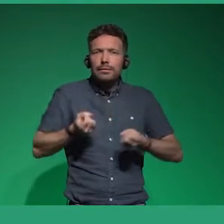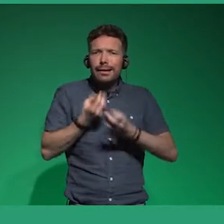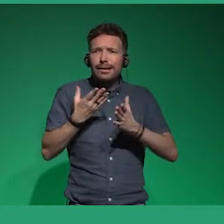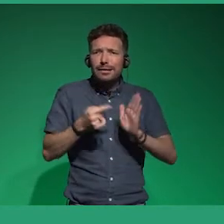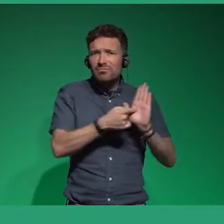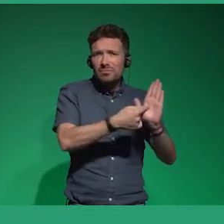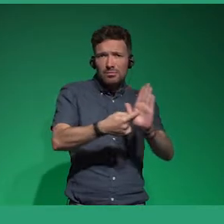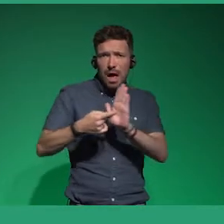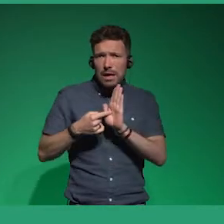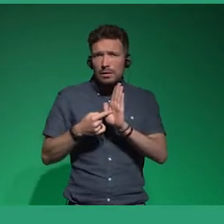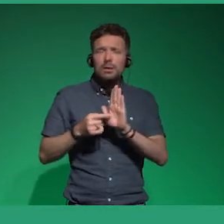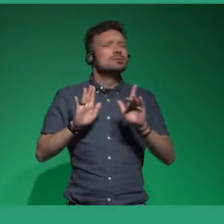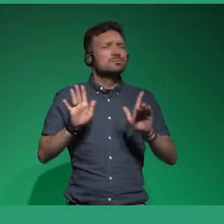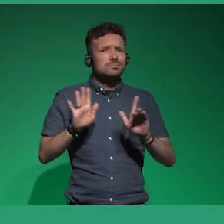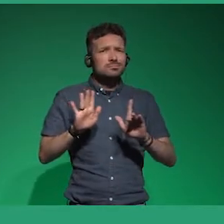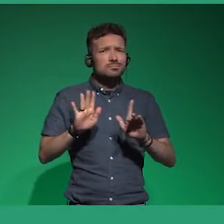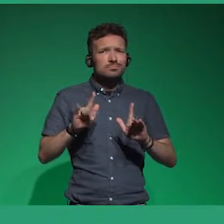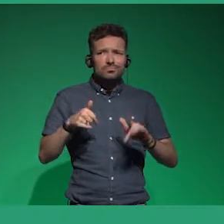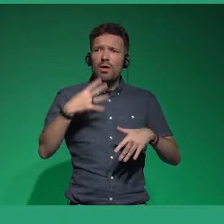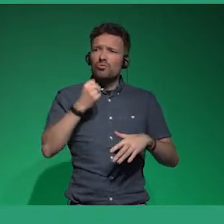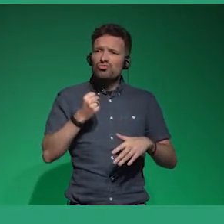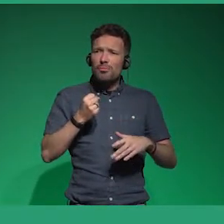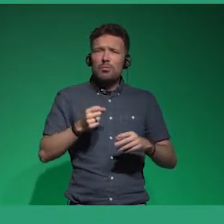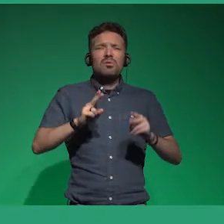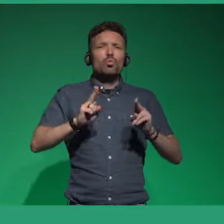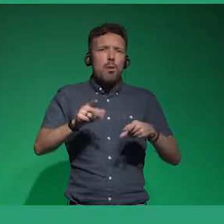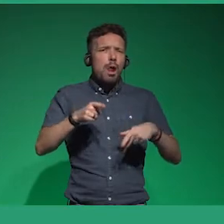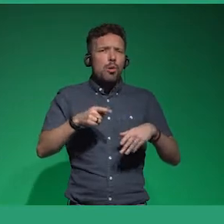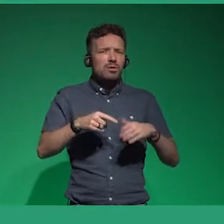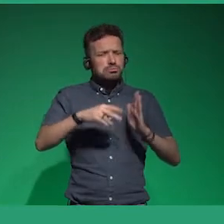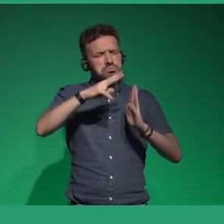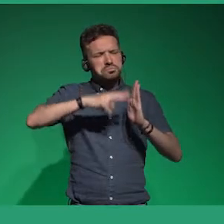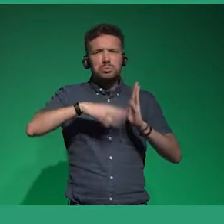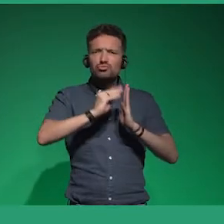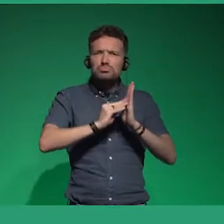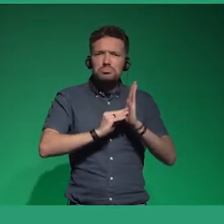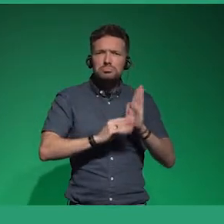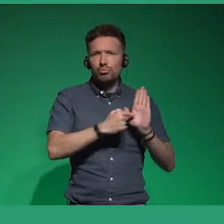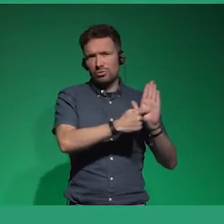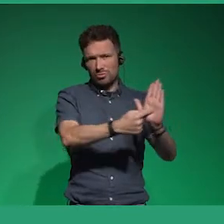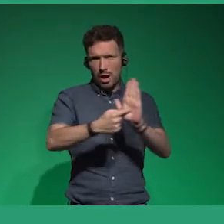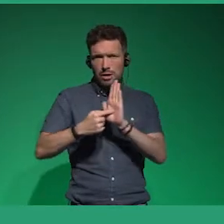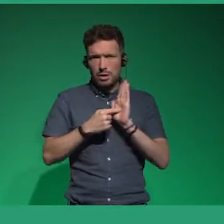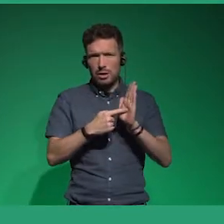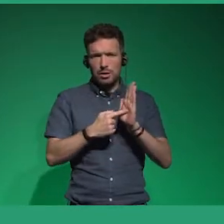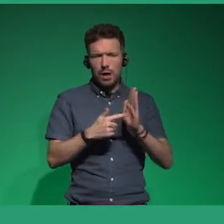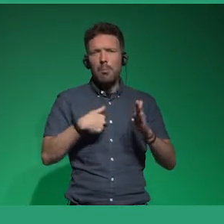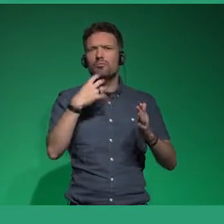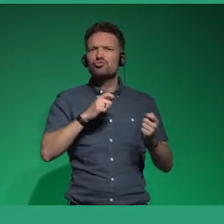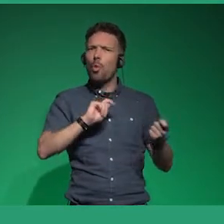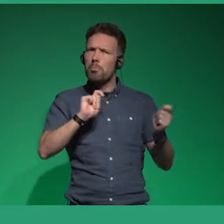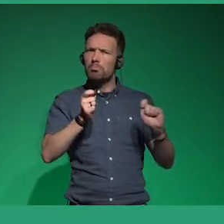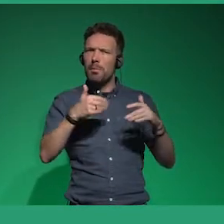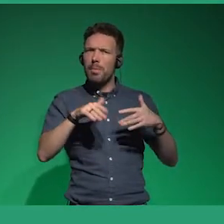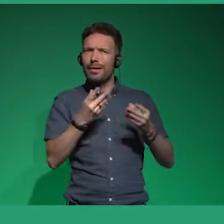we're definitely not very good at this, most of us. And so it's great to have this experience, this opportunity